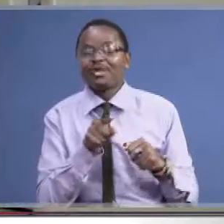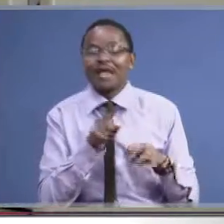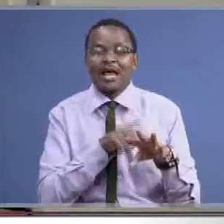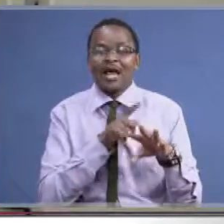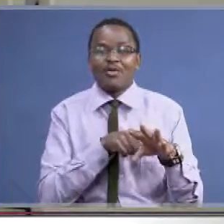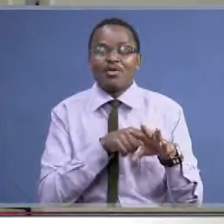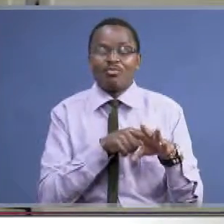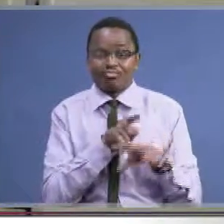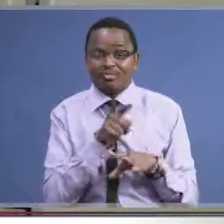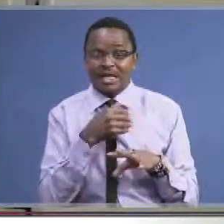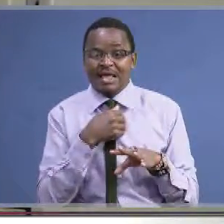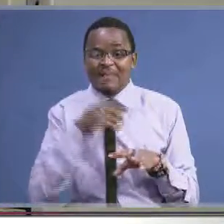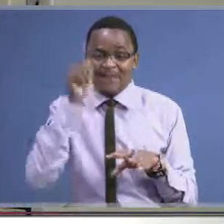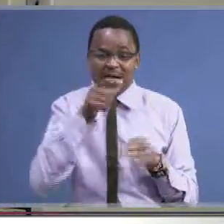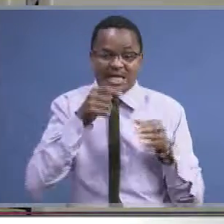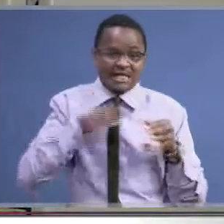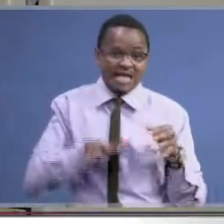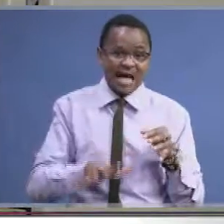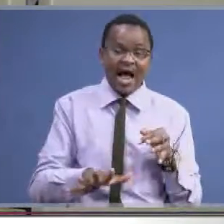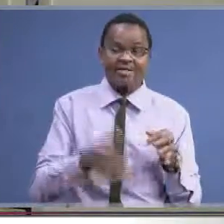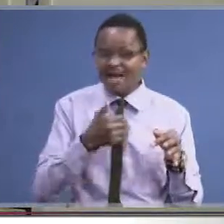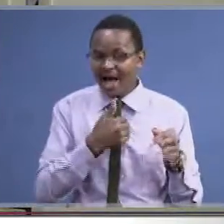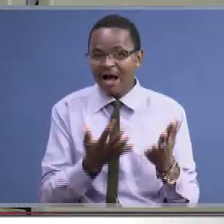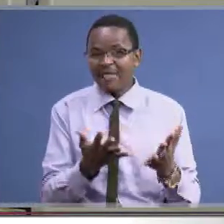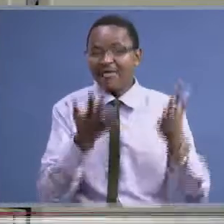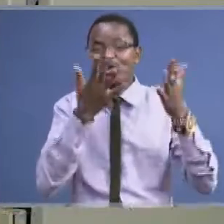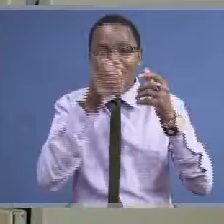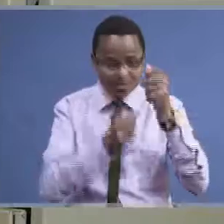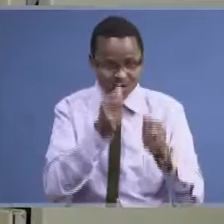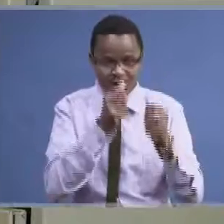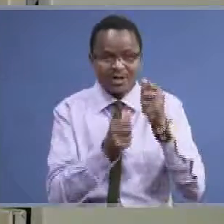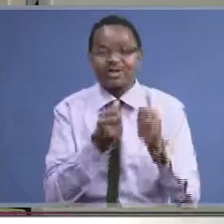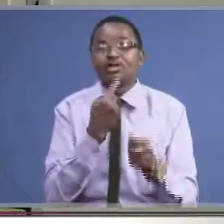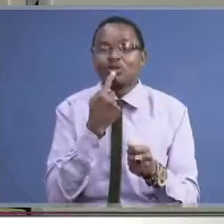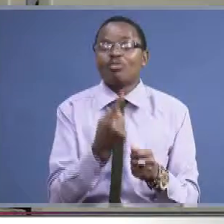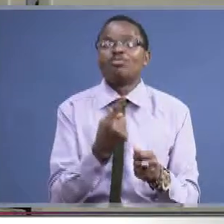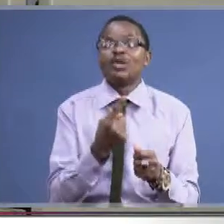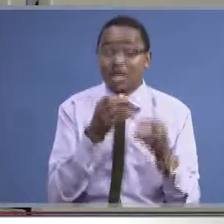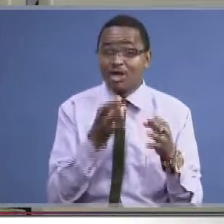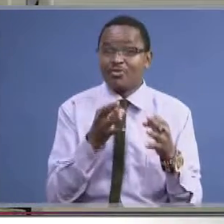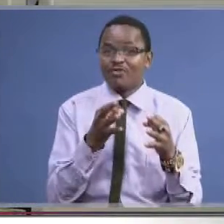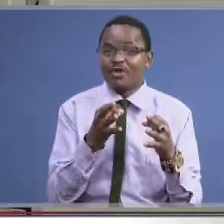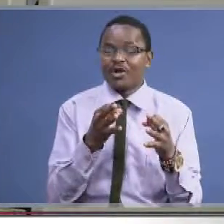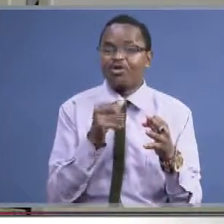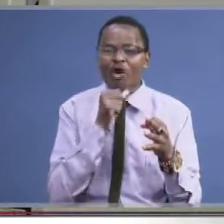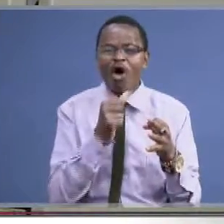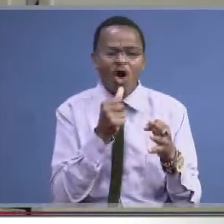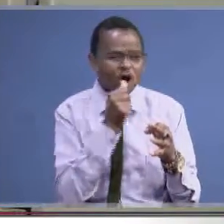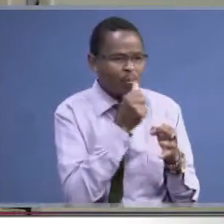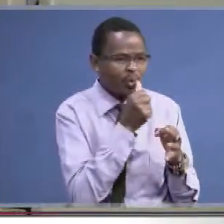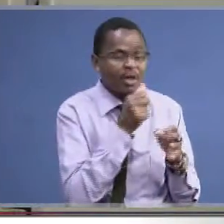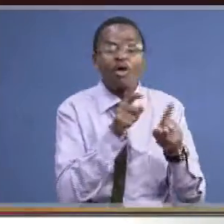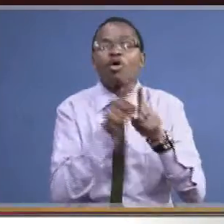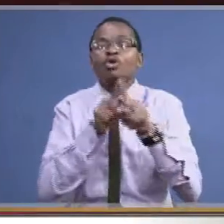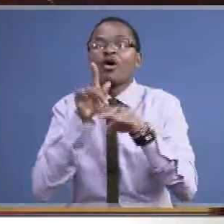breastfeed or not, these breasts are going to sag, because they have the weight of milk. And so if you're going to not breastfeed, it's going to